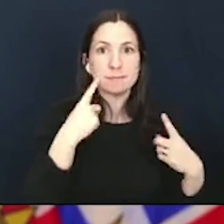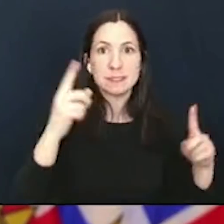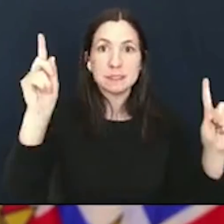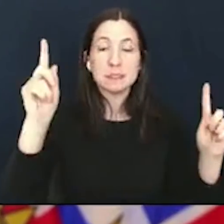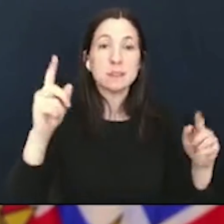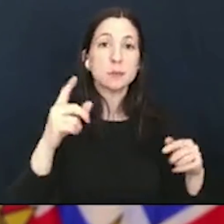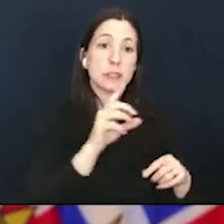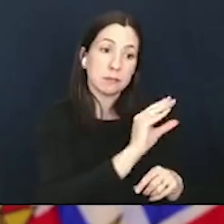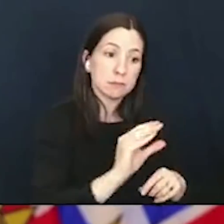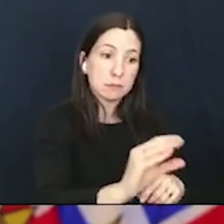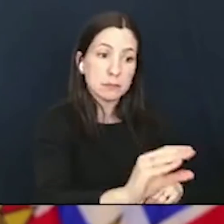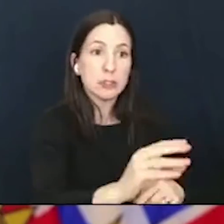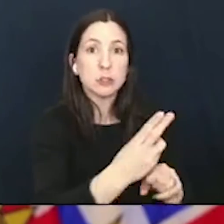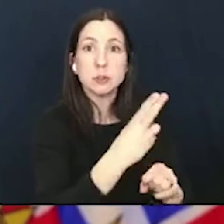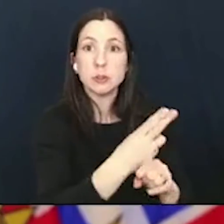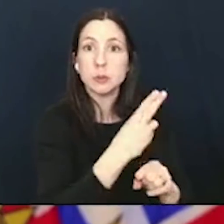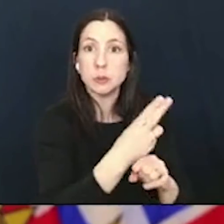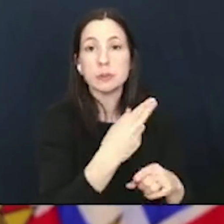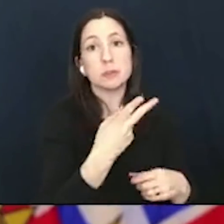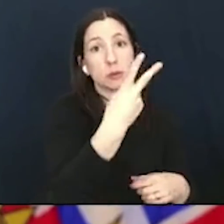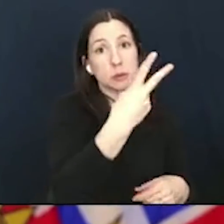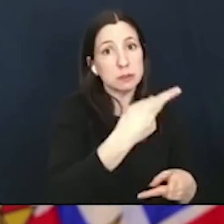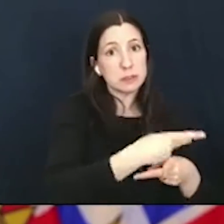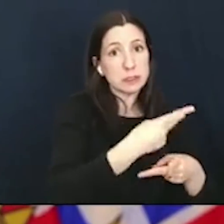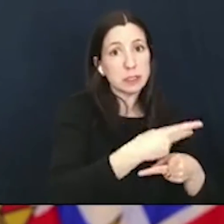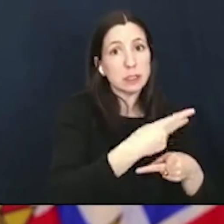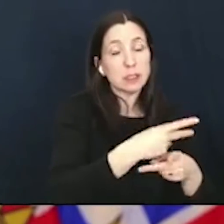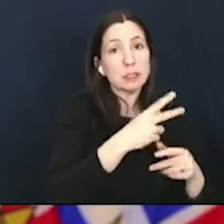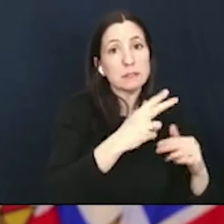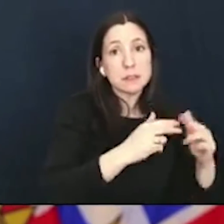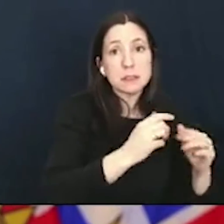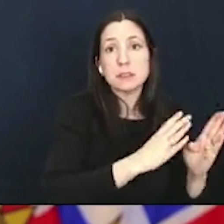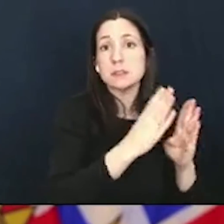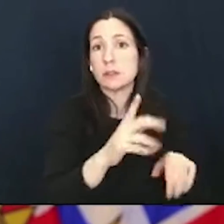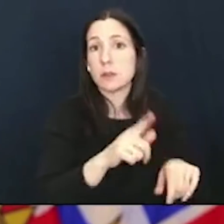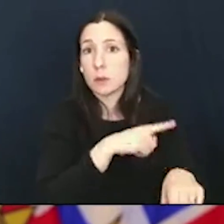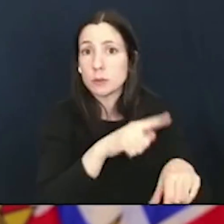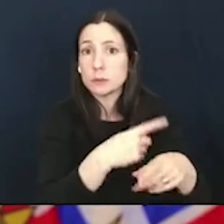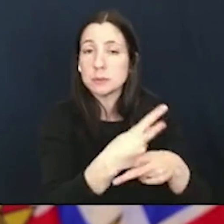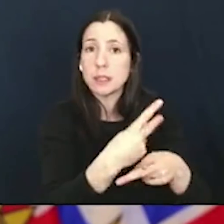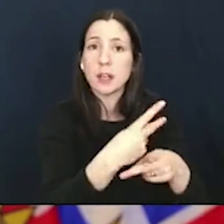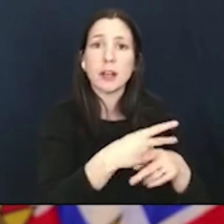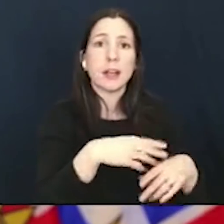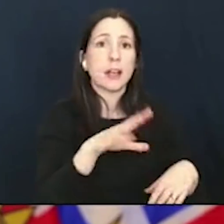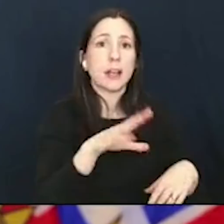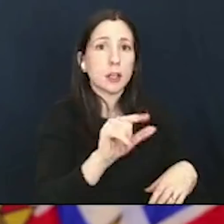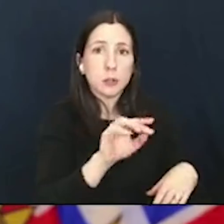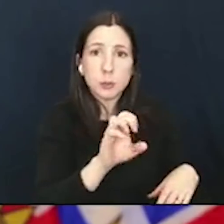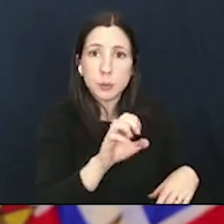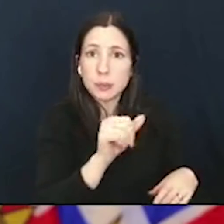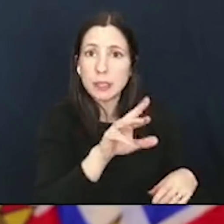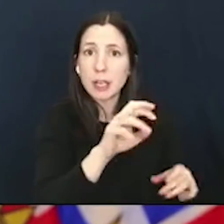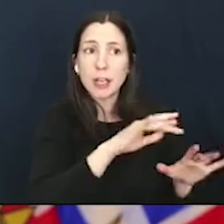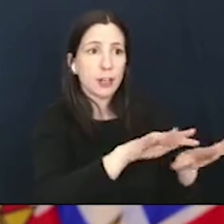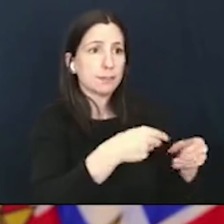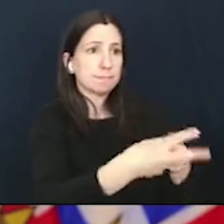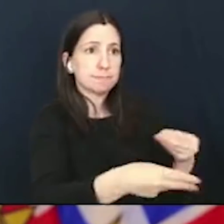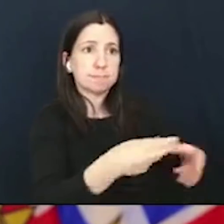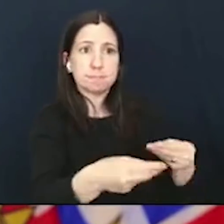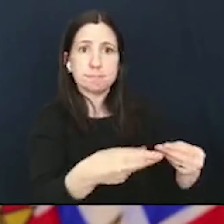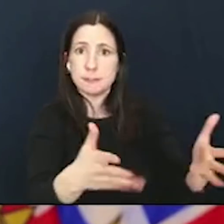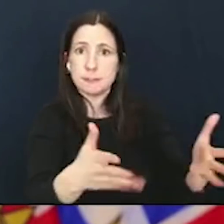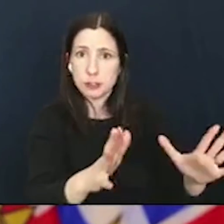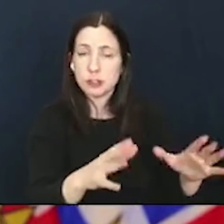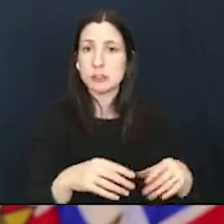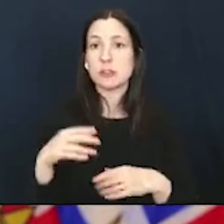but also in our acute care facilities. And as we continue to ready our province for these widespread